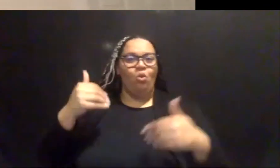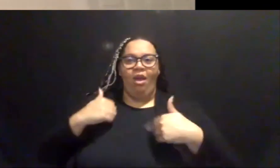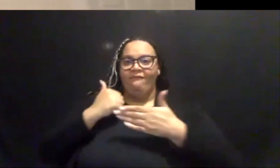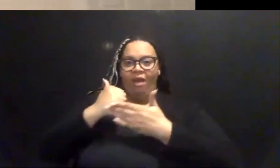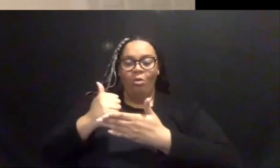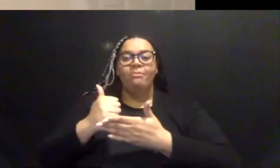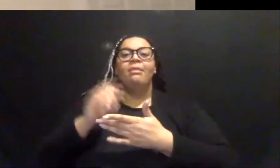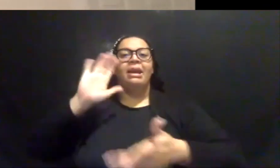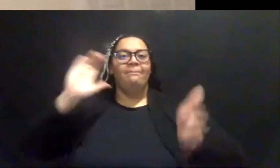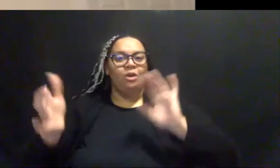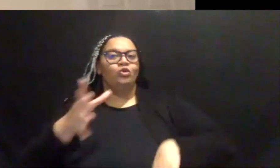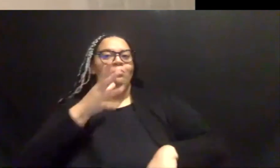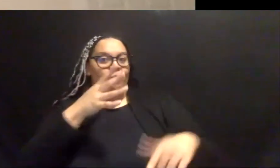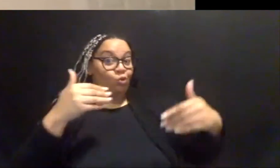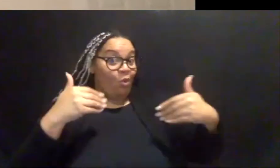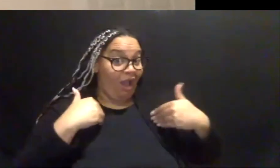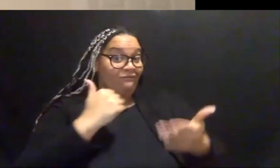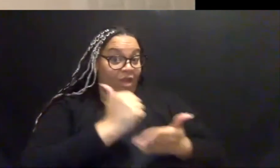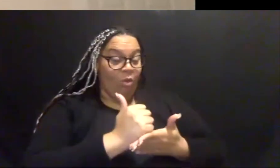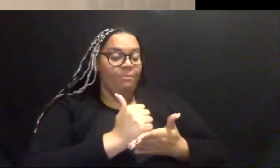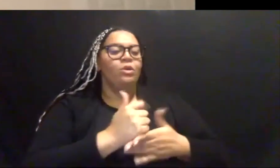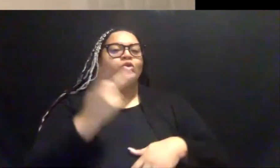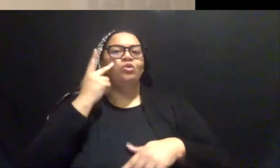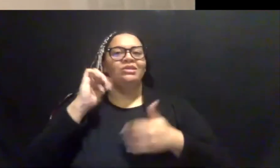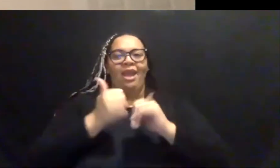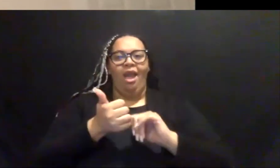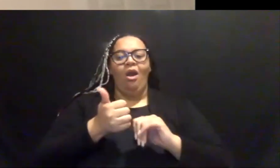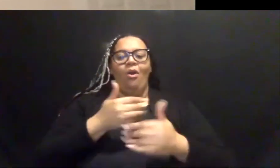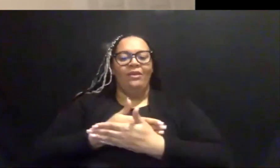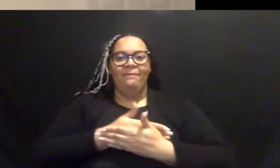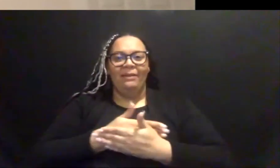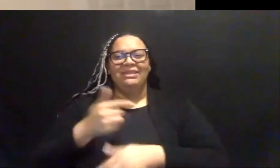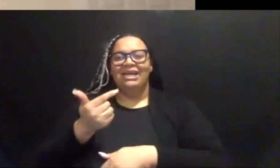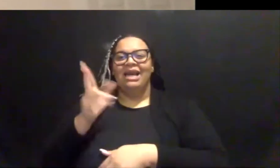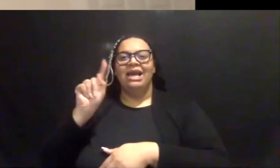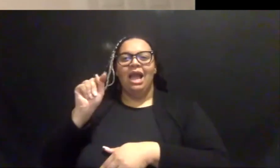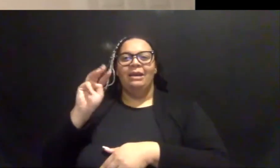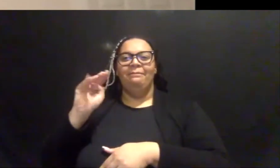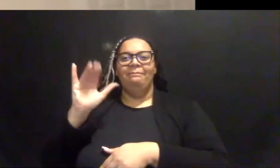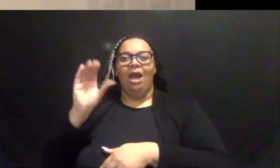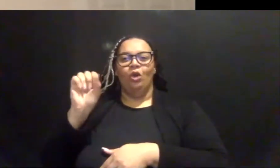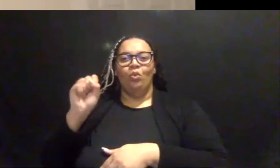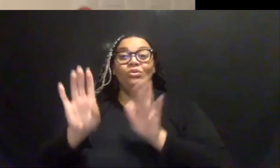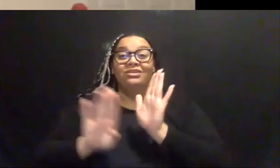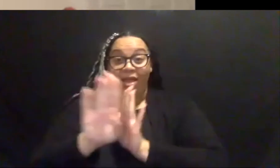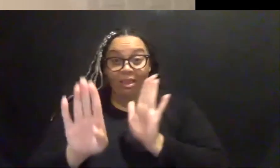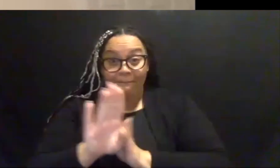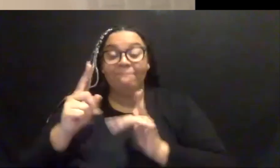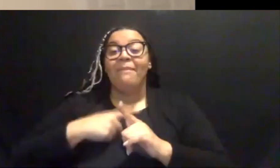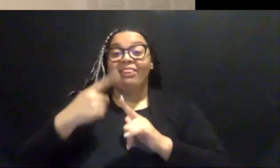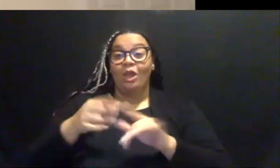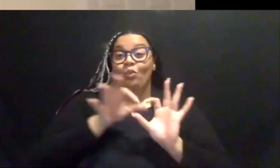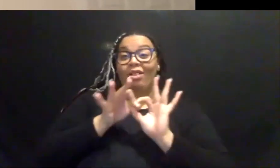have help, to see how the baby's gut microbes develop through time, and then relate